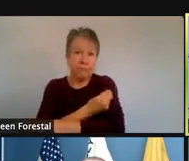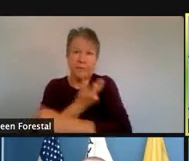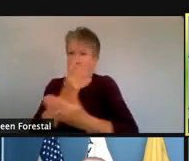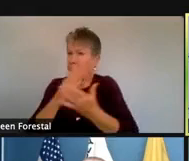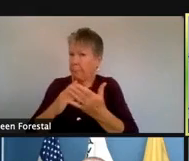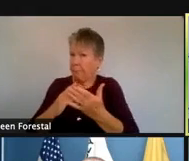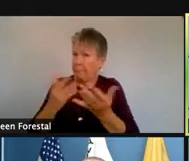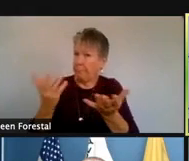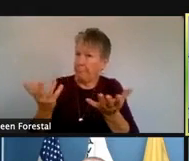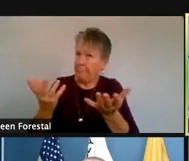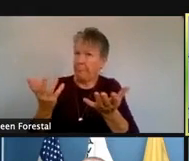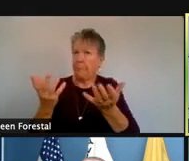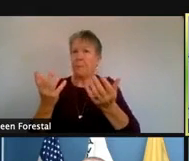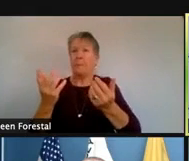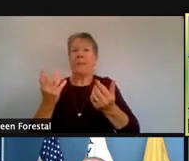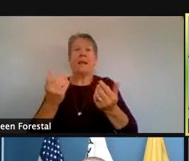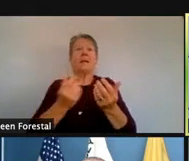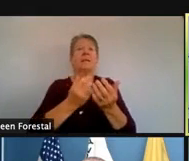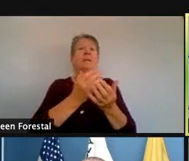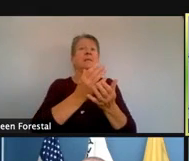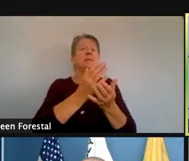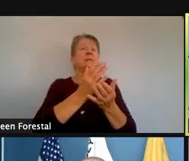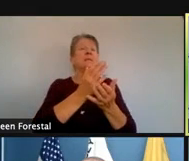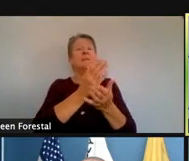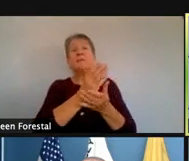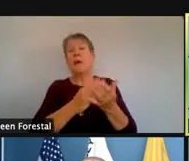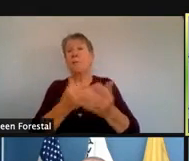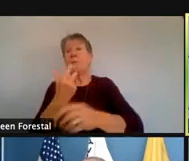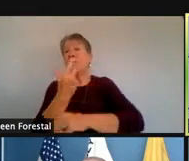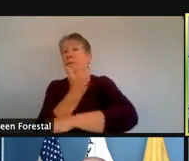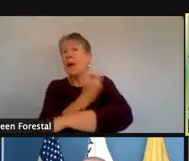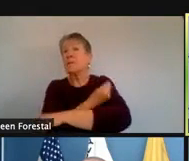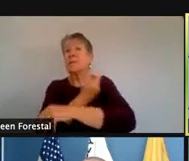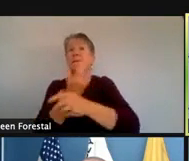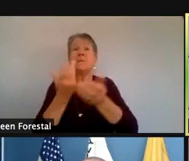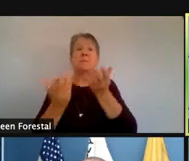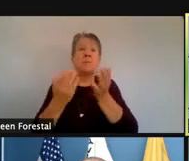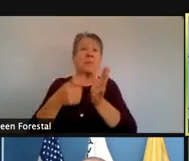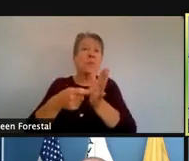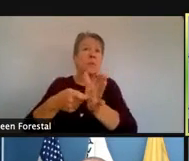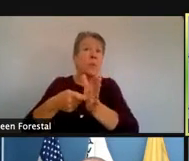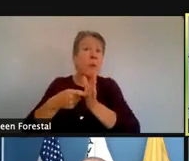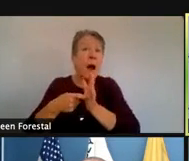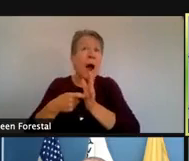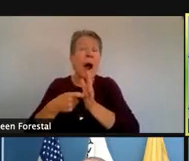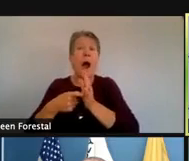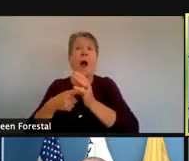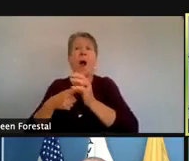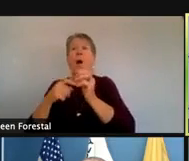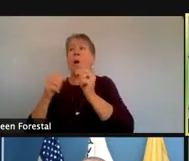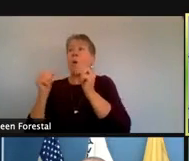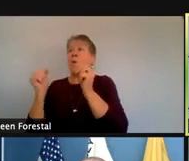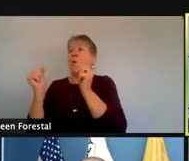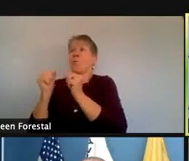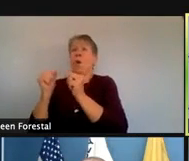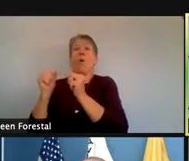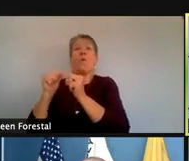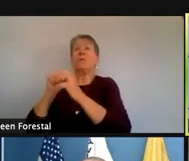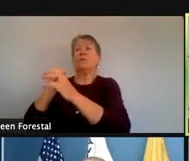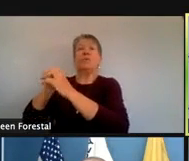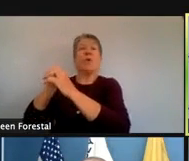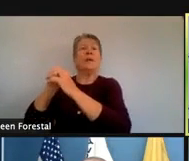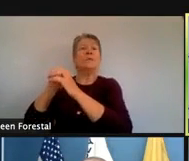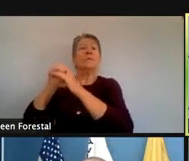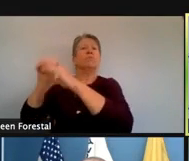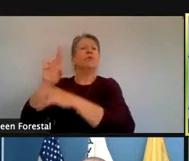vaccines require cold chain or ultra cold chain storage, making refrigeration a challenge.